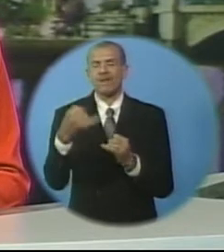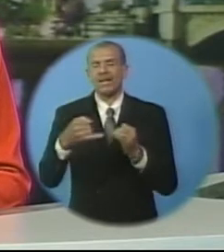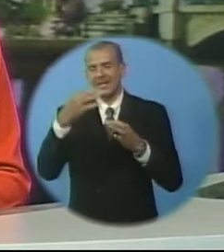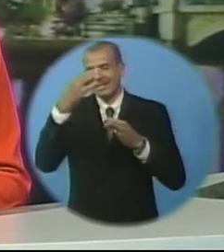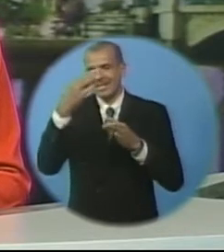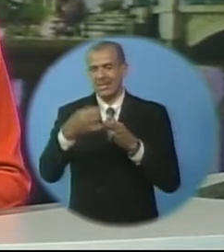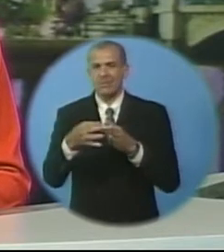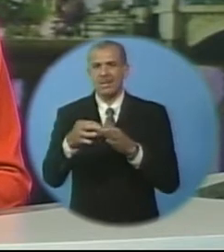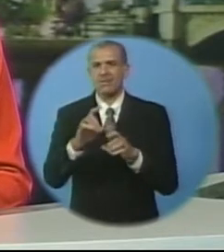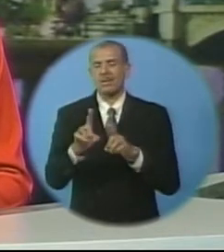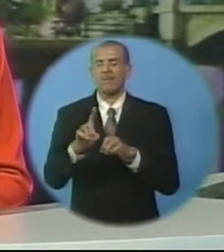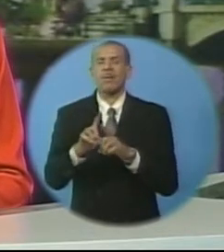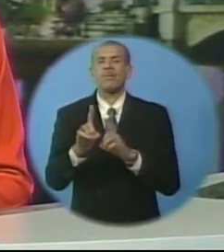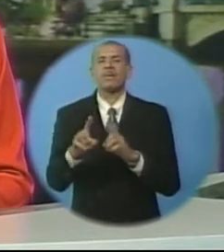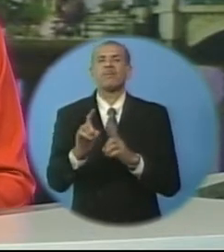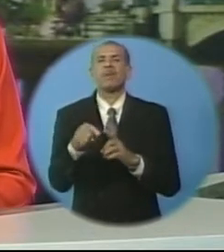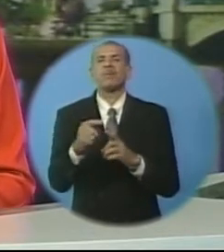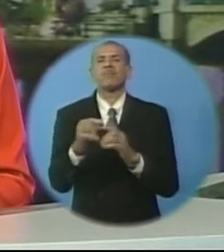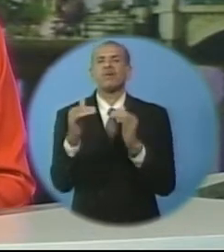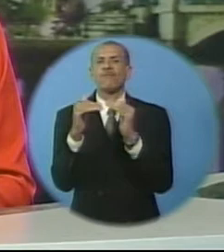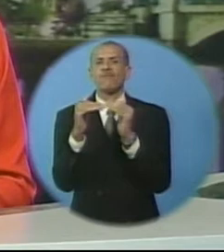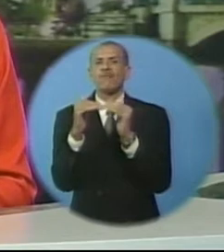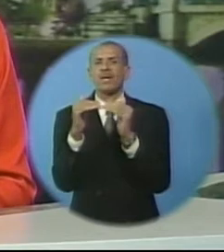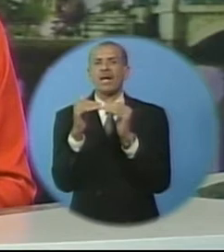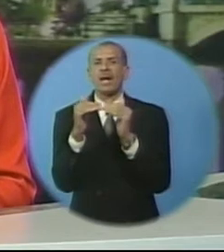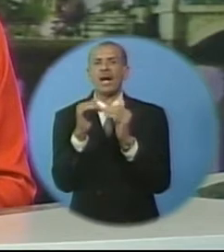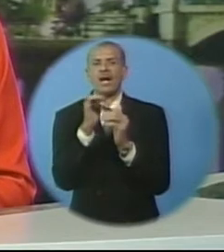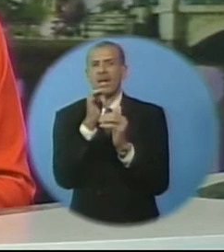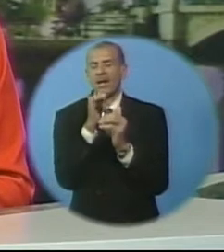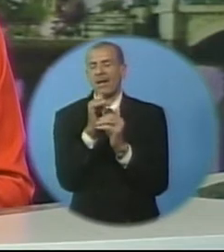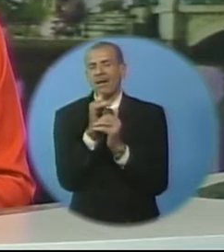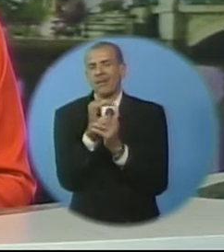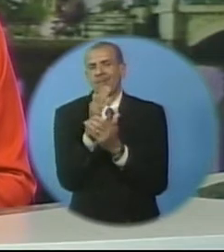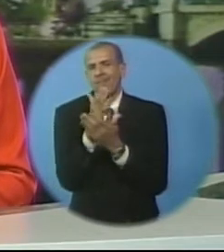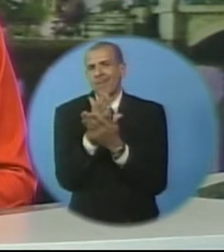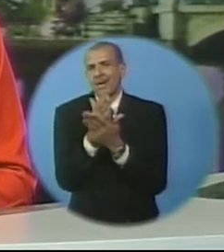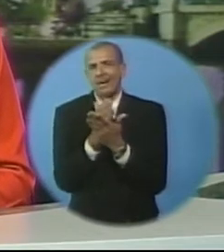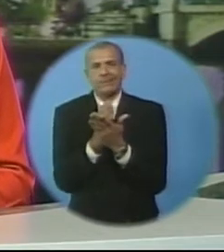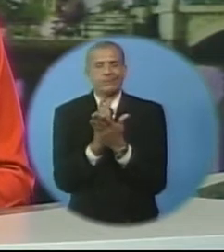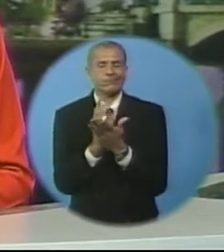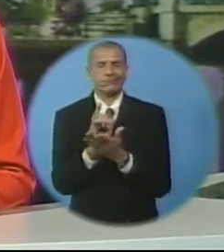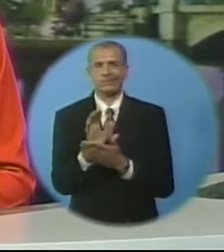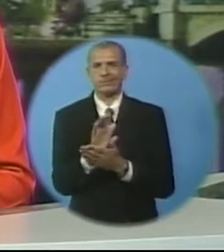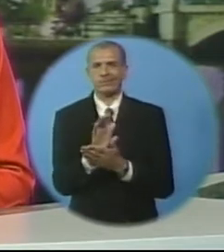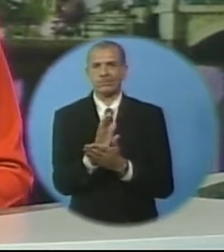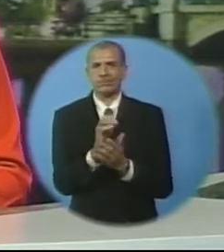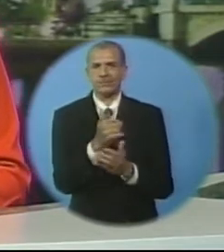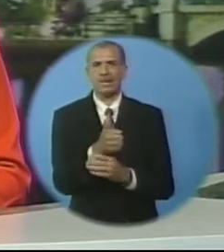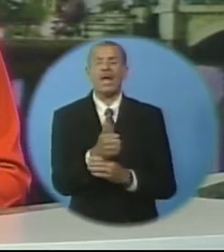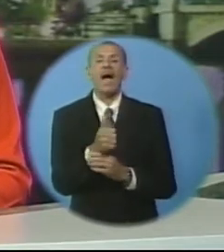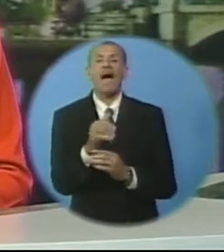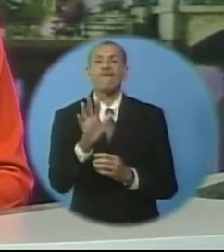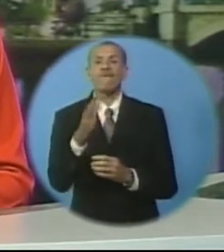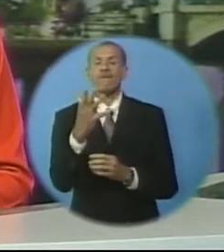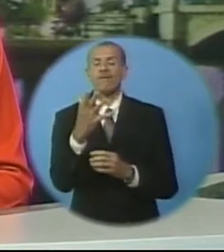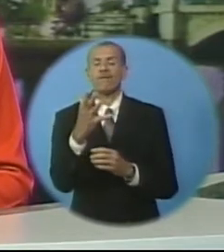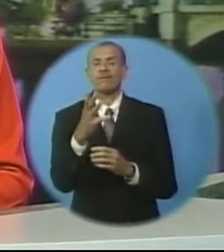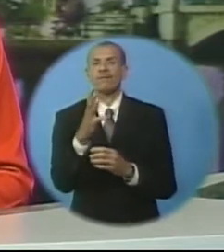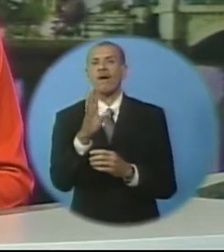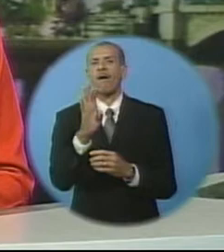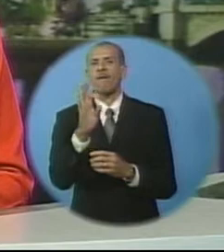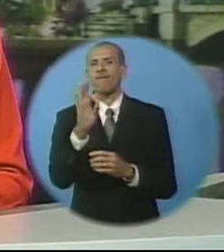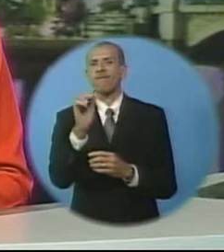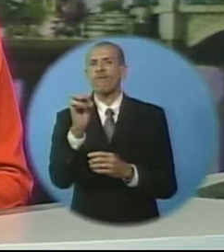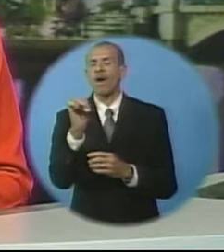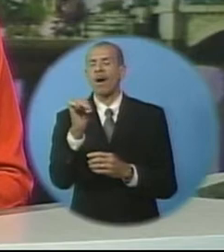made by the minister must also be fair and impartial. A fifth form female student of the Grantley Adams